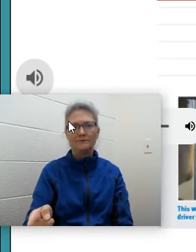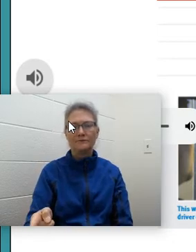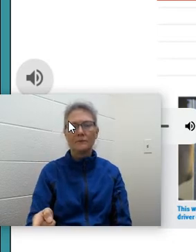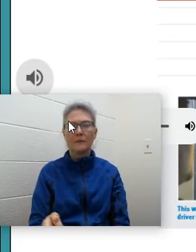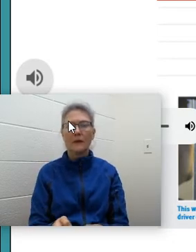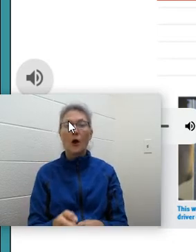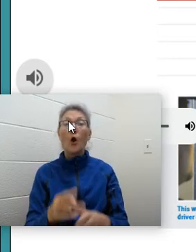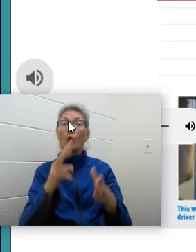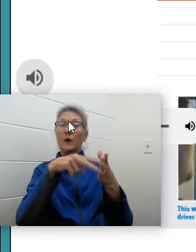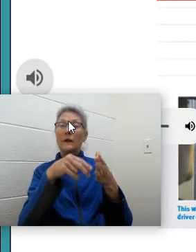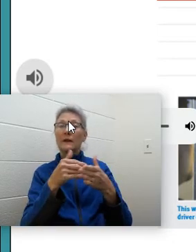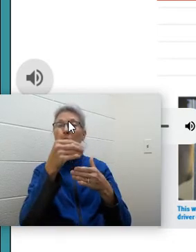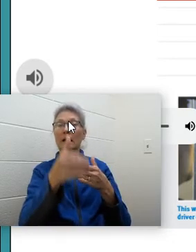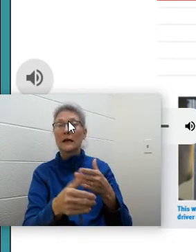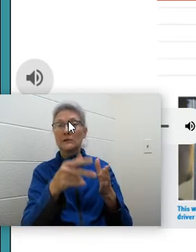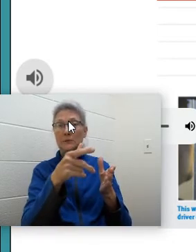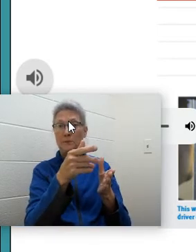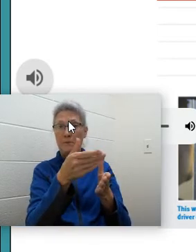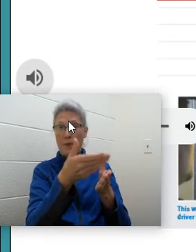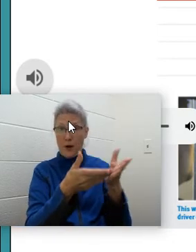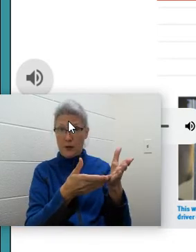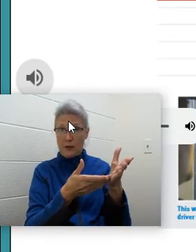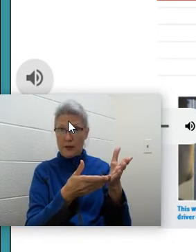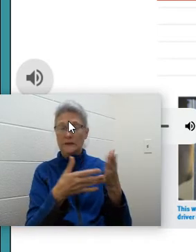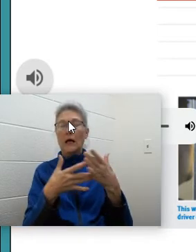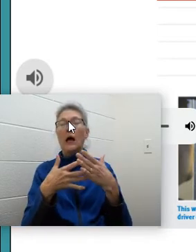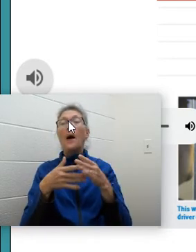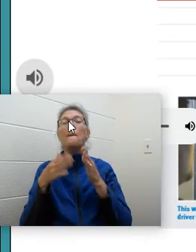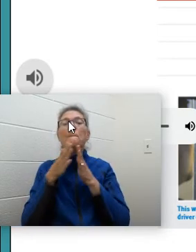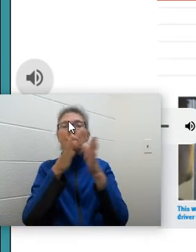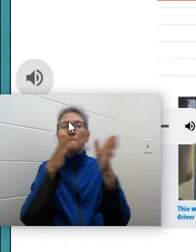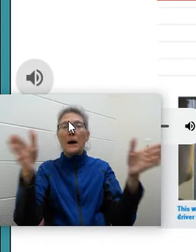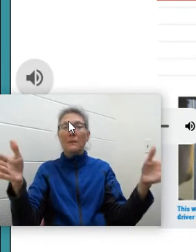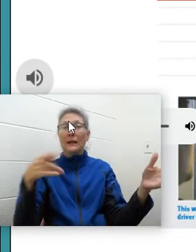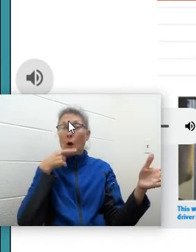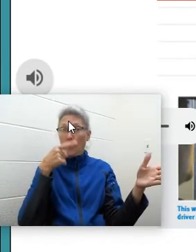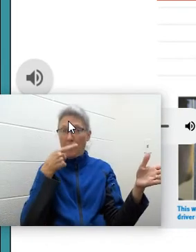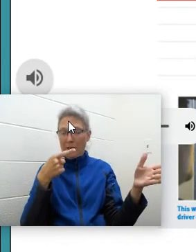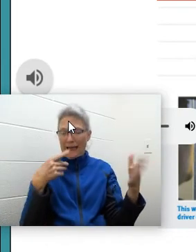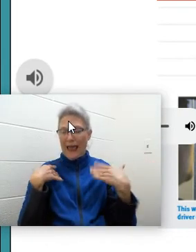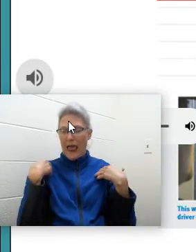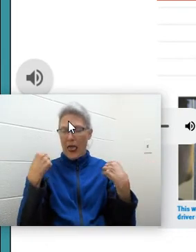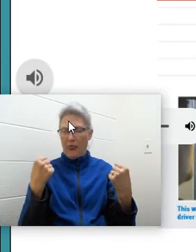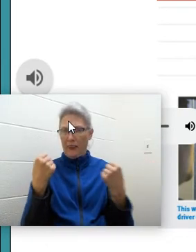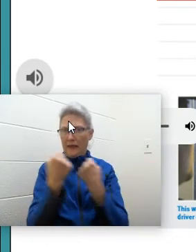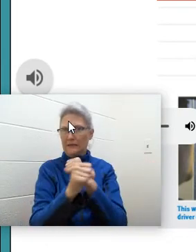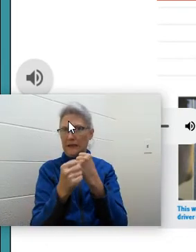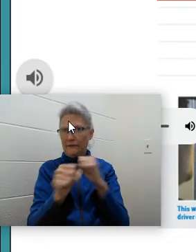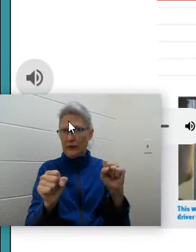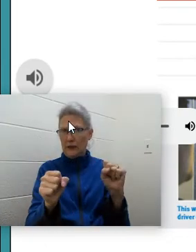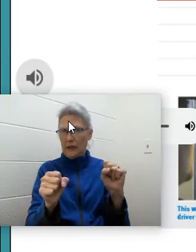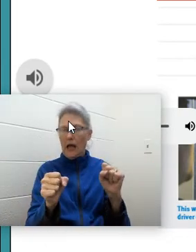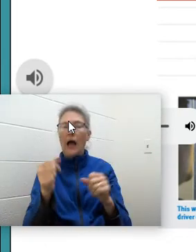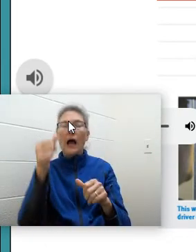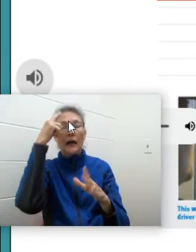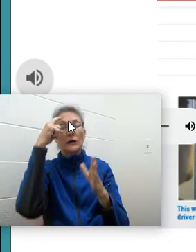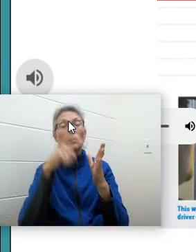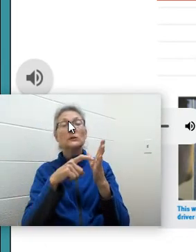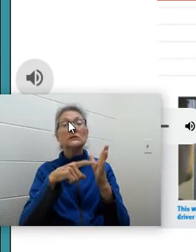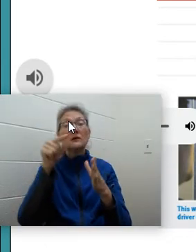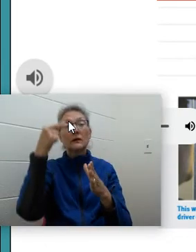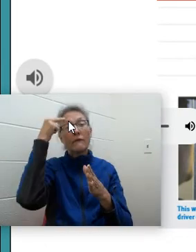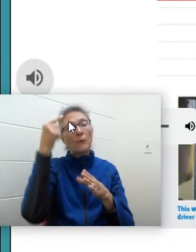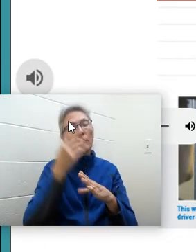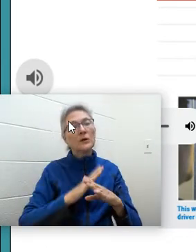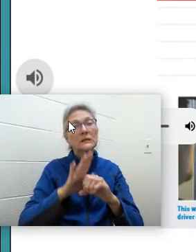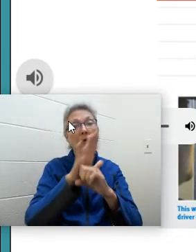Reading that next section of the public health and safety, I noticed that the government is protecting us with the health and